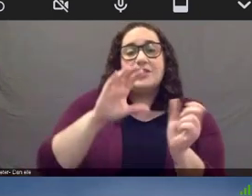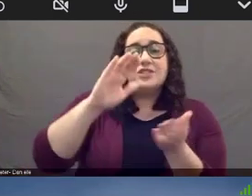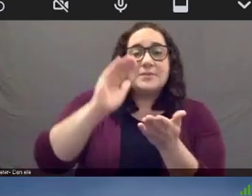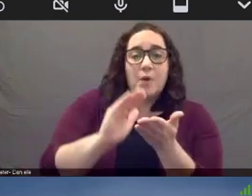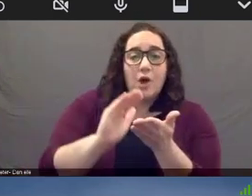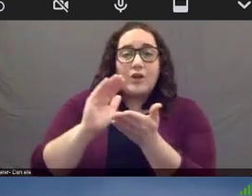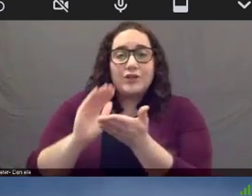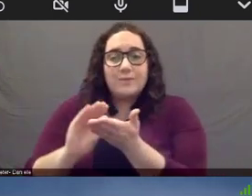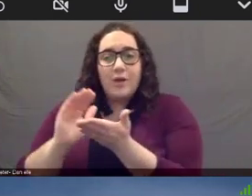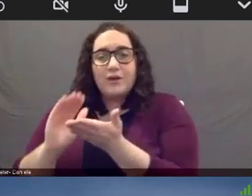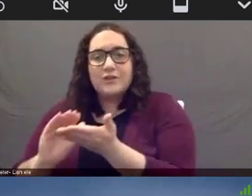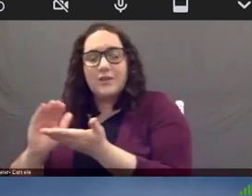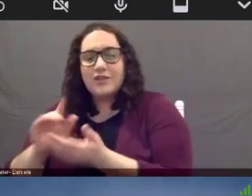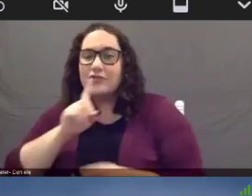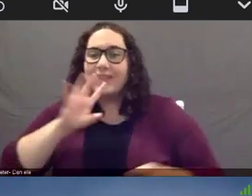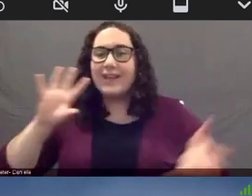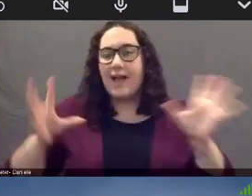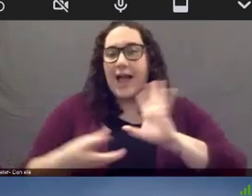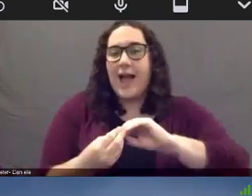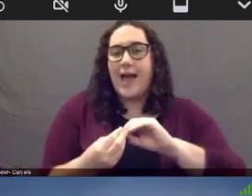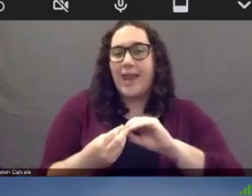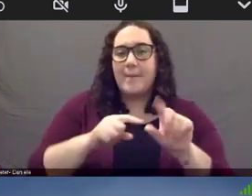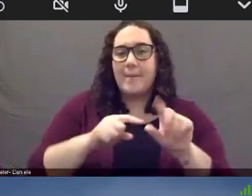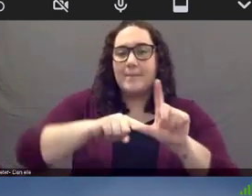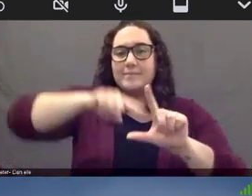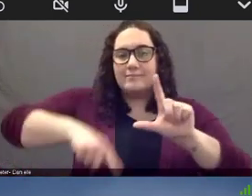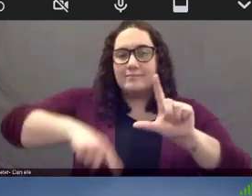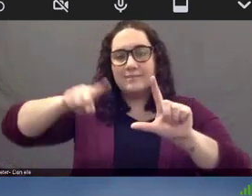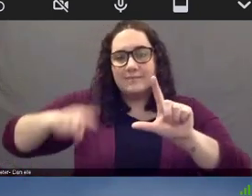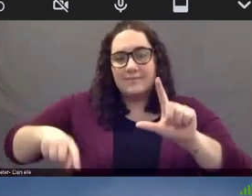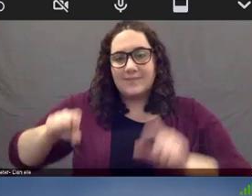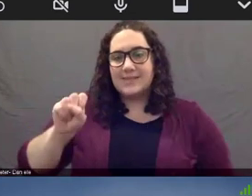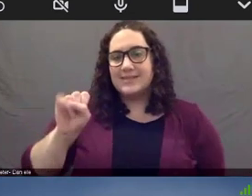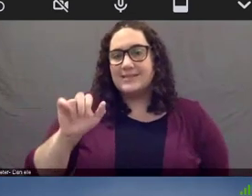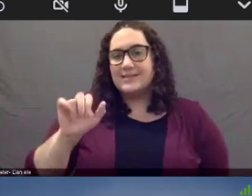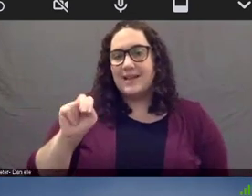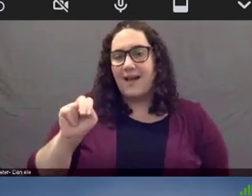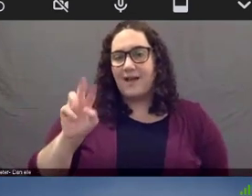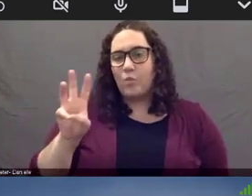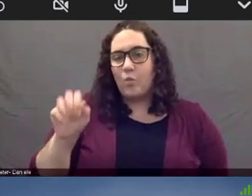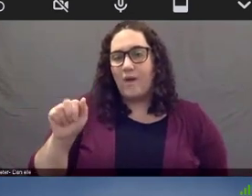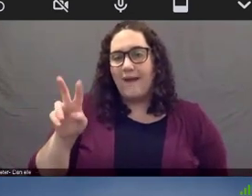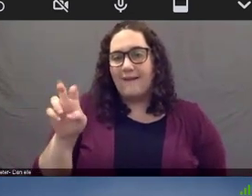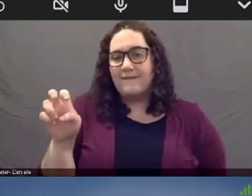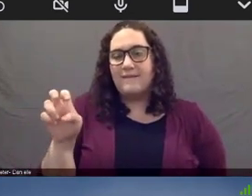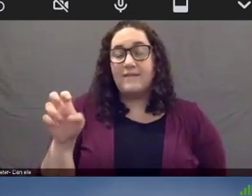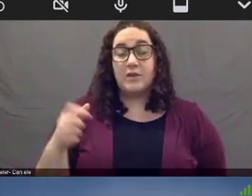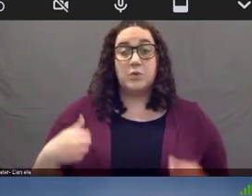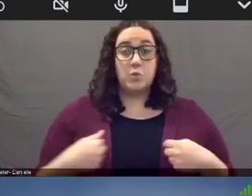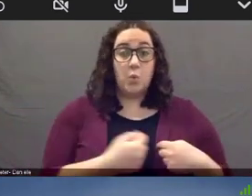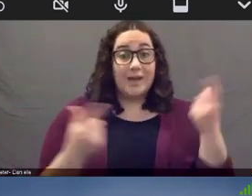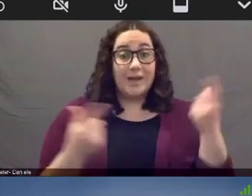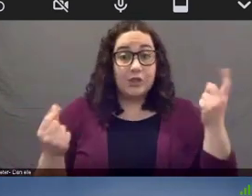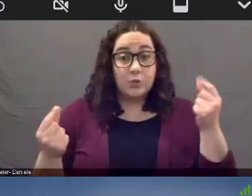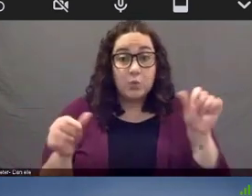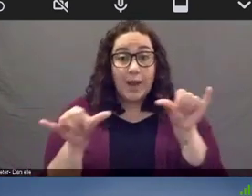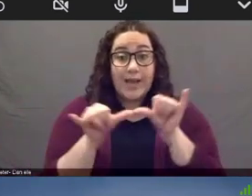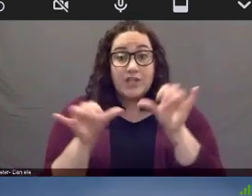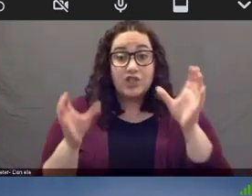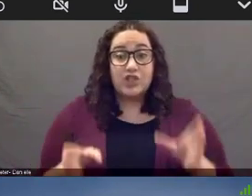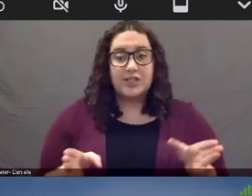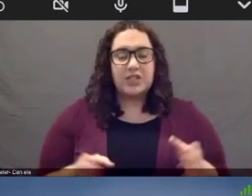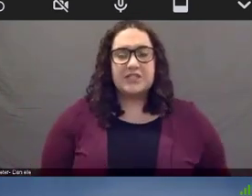the amplitude goes down for each successive term. So a lot of times what we do in engineering is we start with saying, well, what if only the first term is